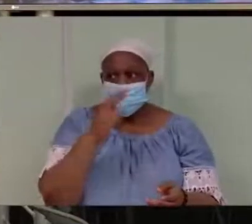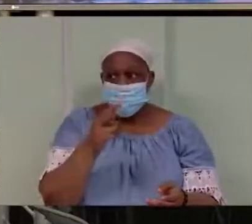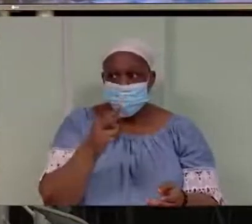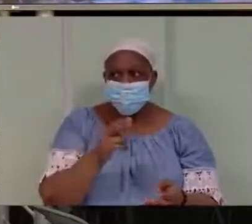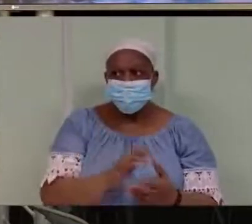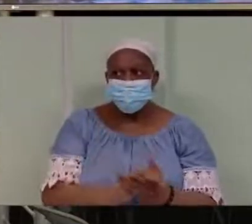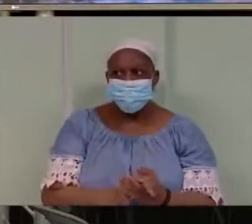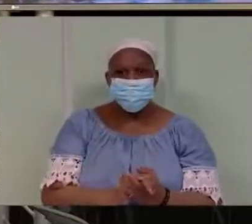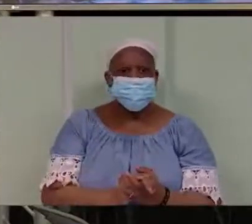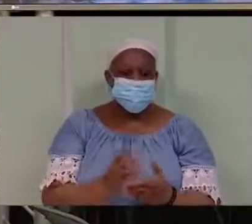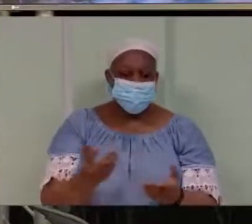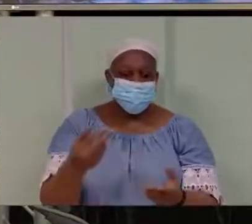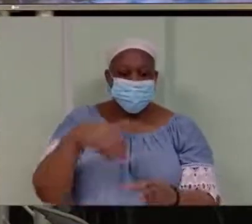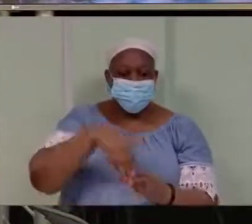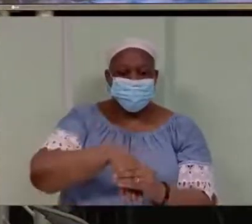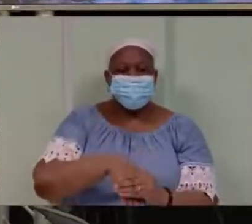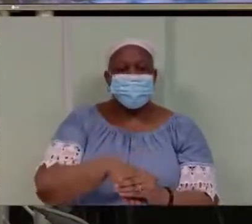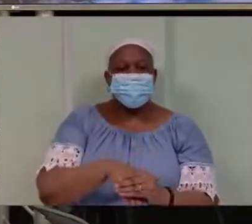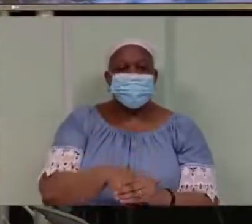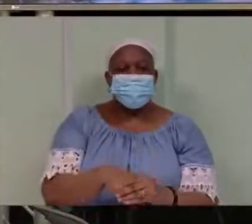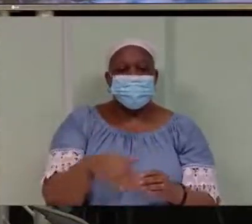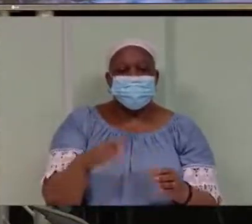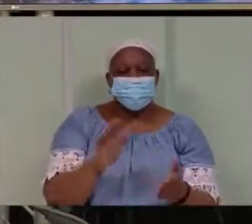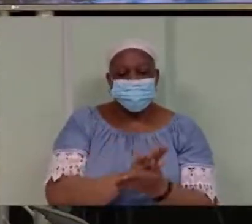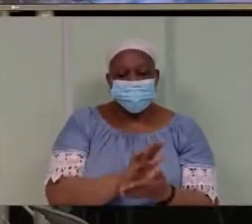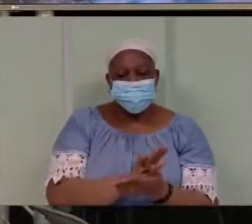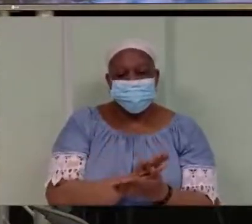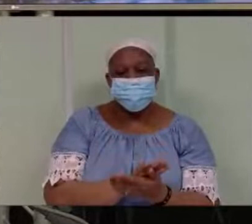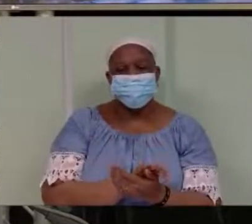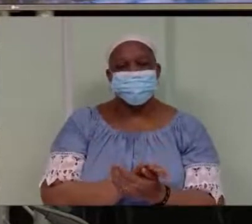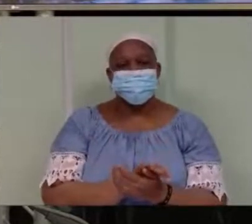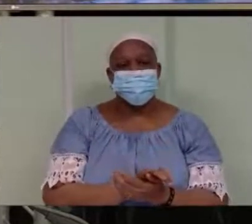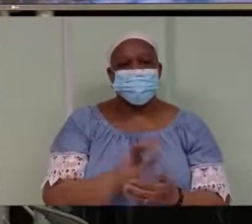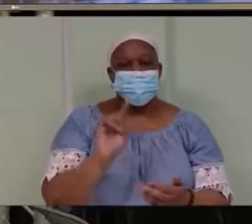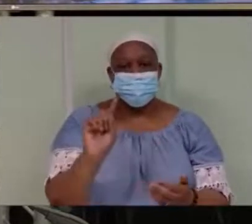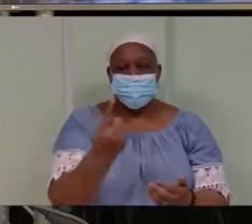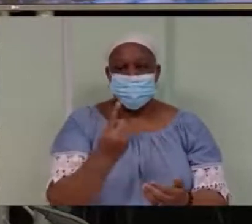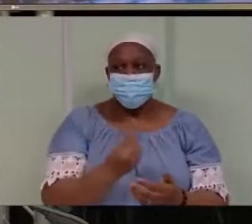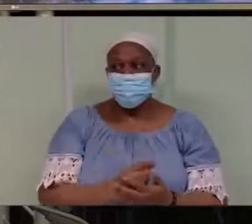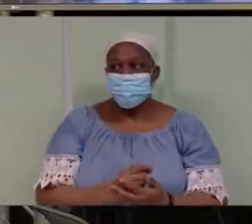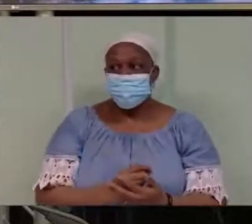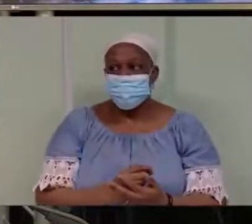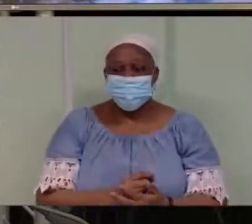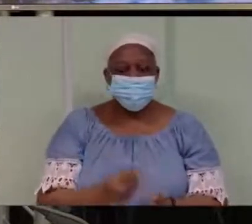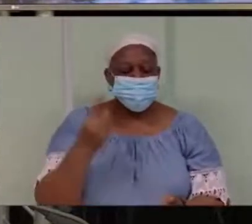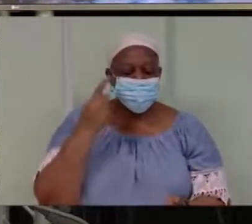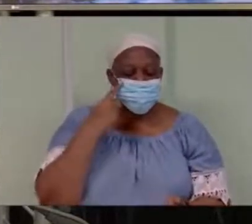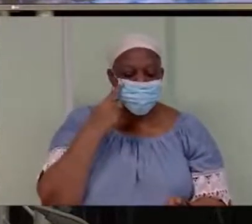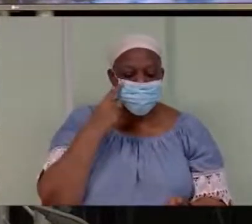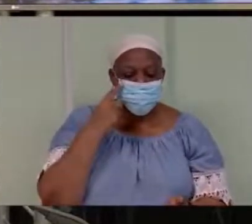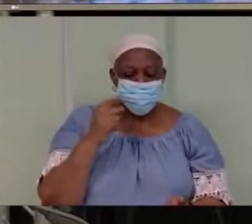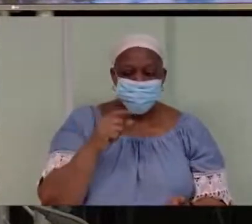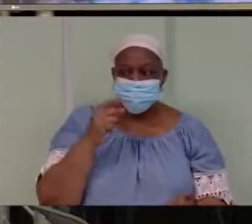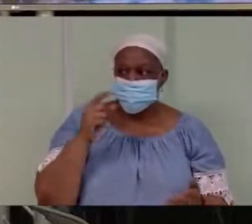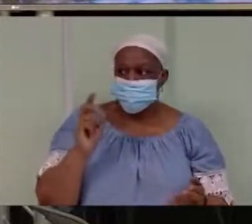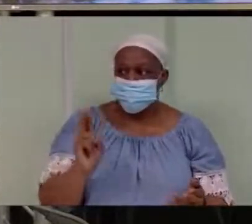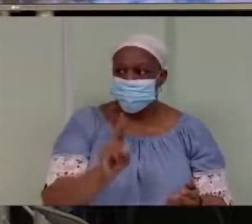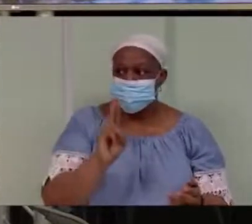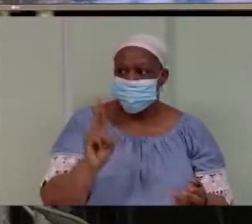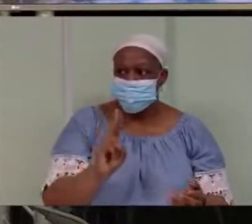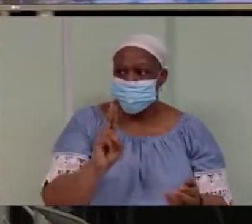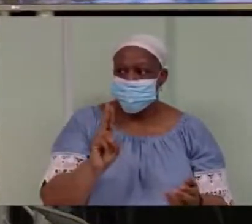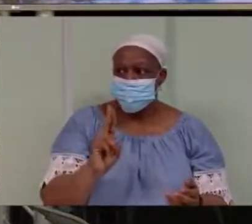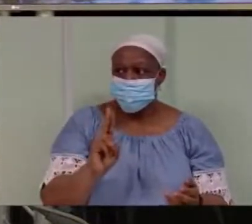guidelines for entering an early childhood facility one identify and use any one of the